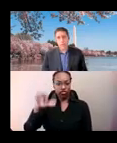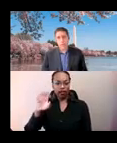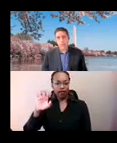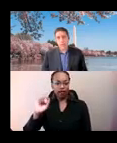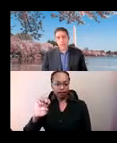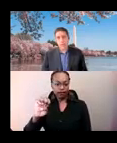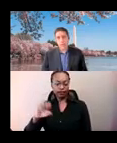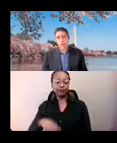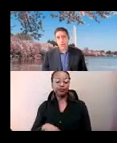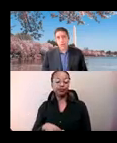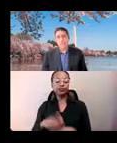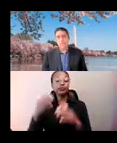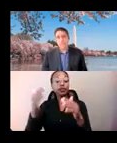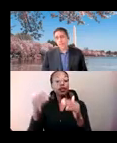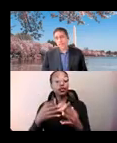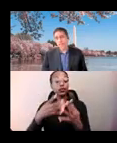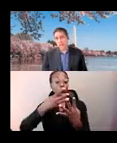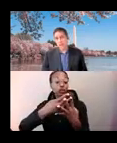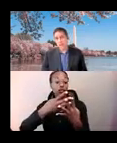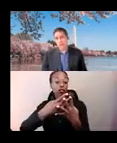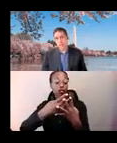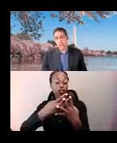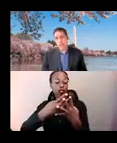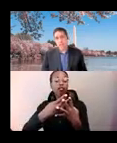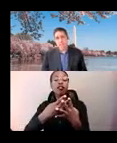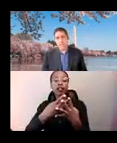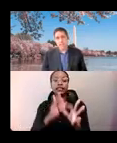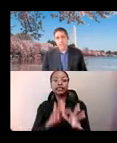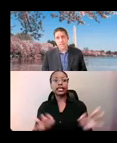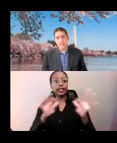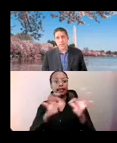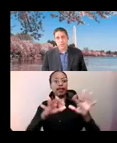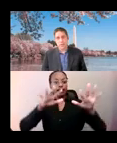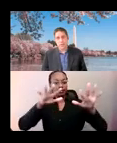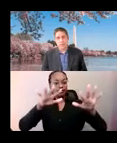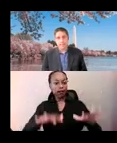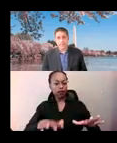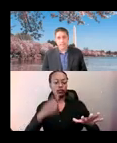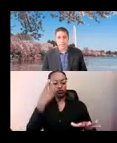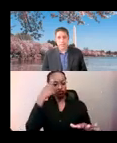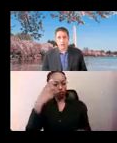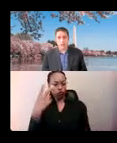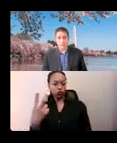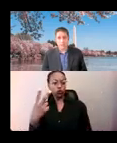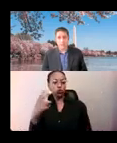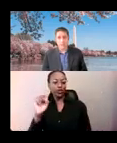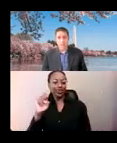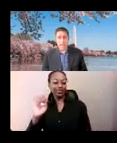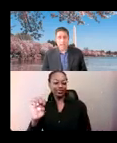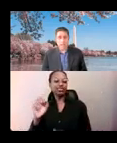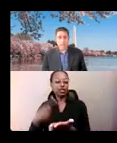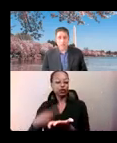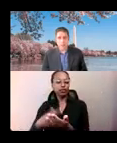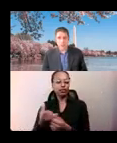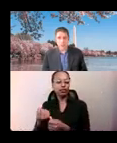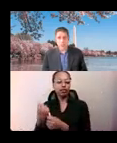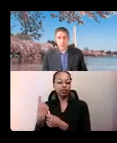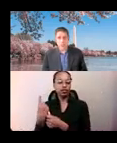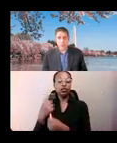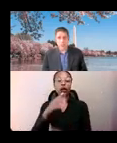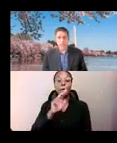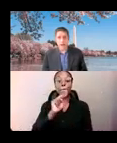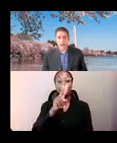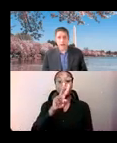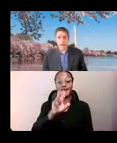We achieved significant settlements in two cases that I told you about last year. One, Banks versus Booth,